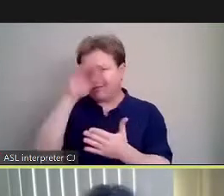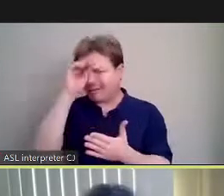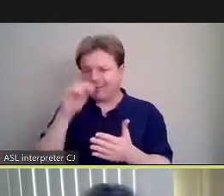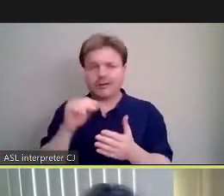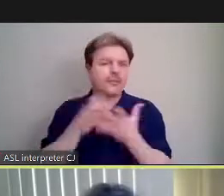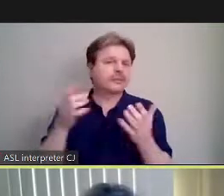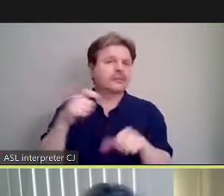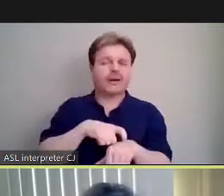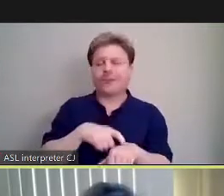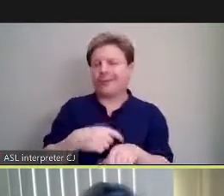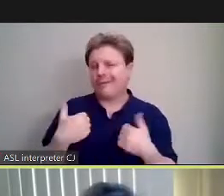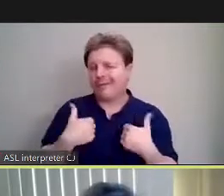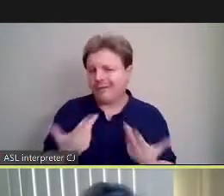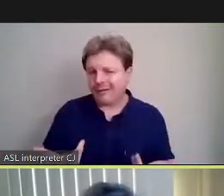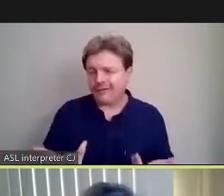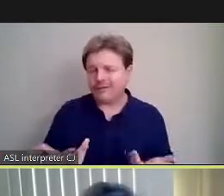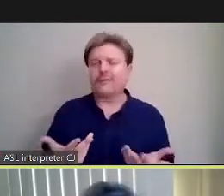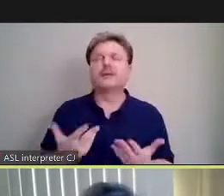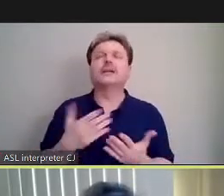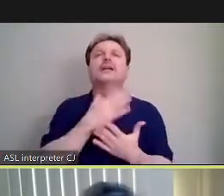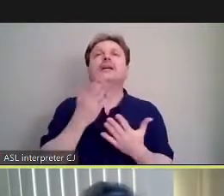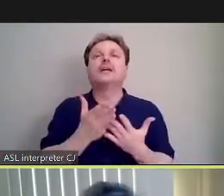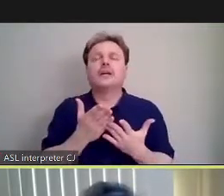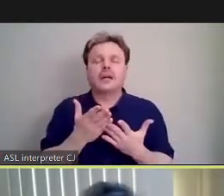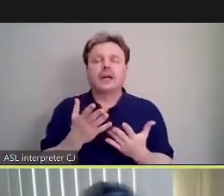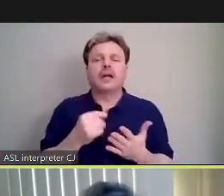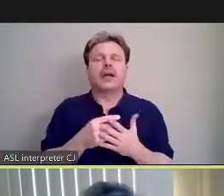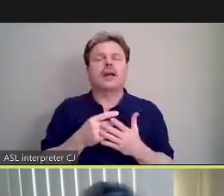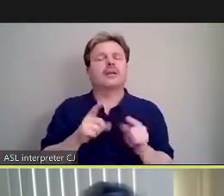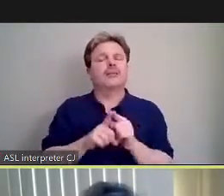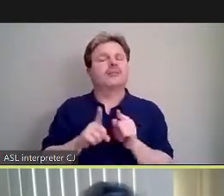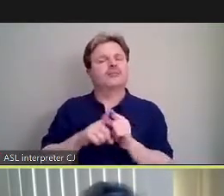we have, and how much,